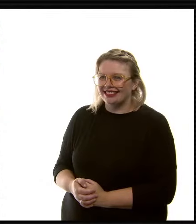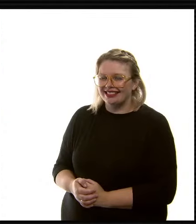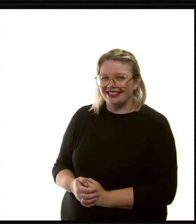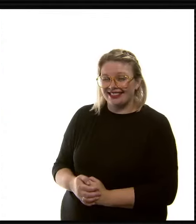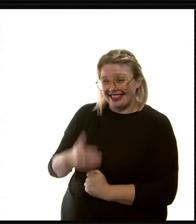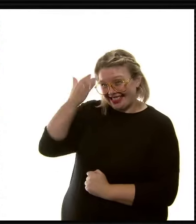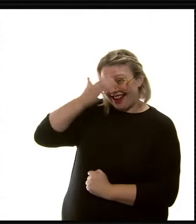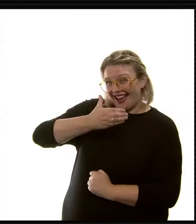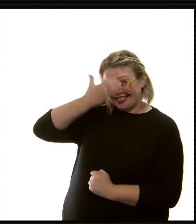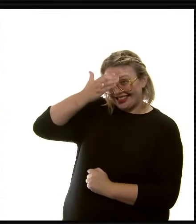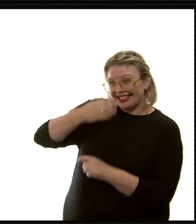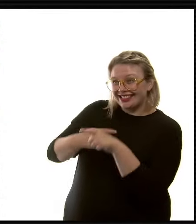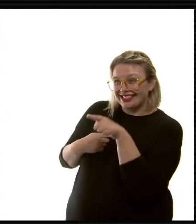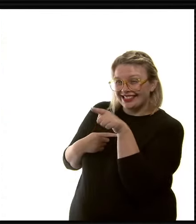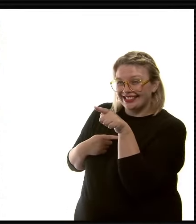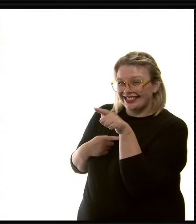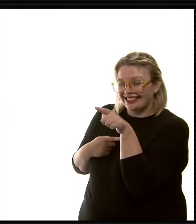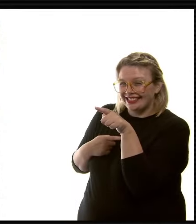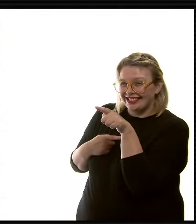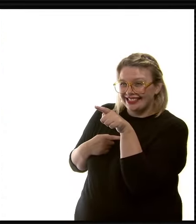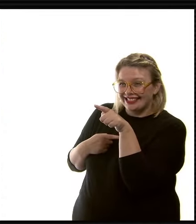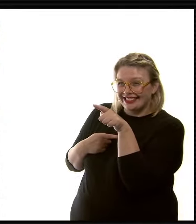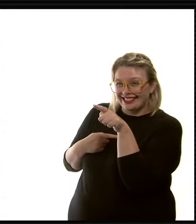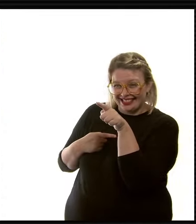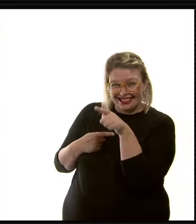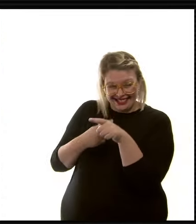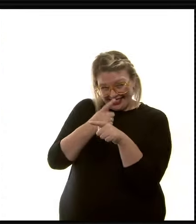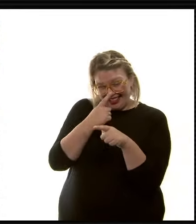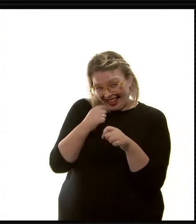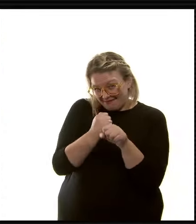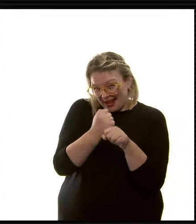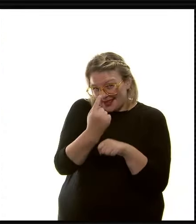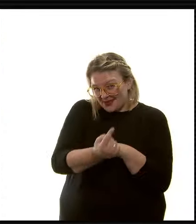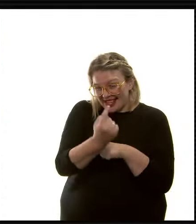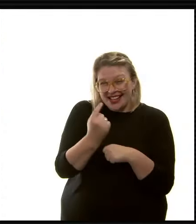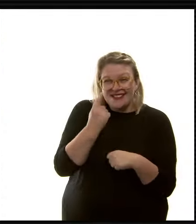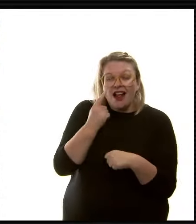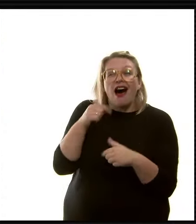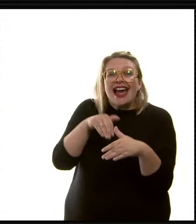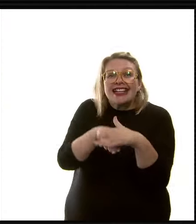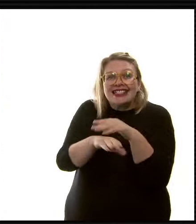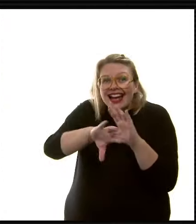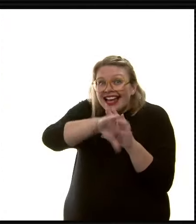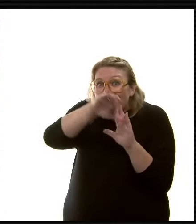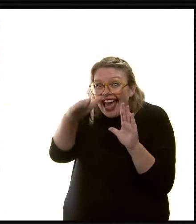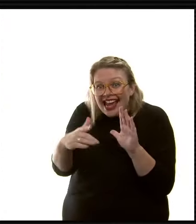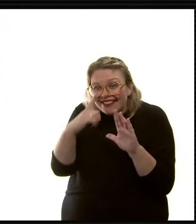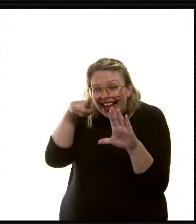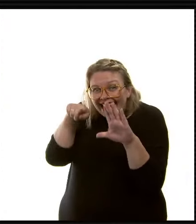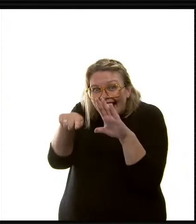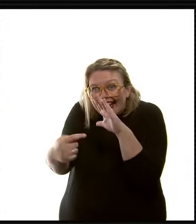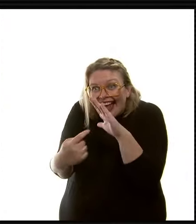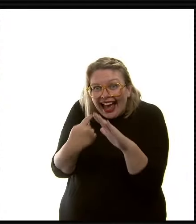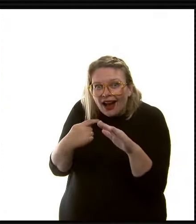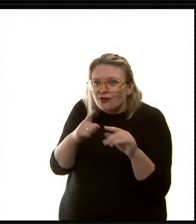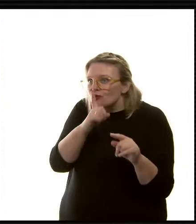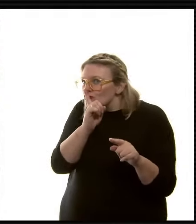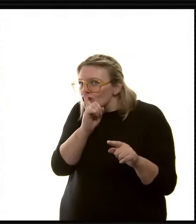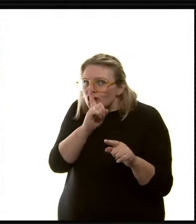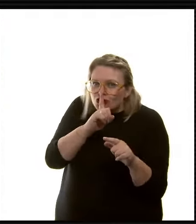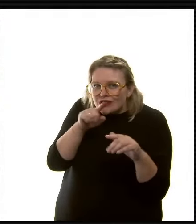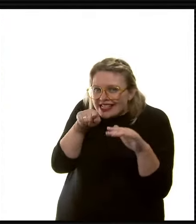see when you build this one for yourself, but there's a little hidden cave in here where the forestmen can go in and start to sneak into the